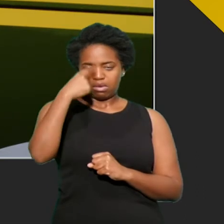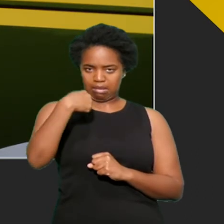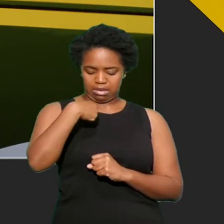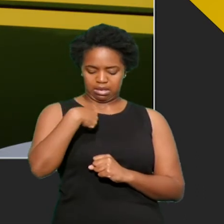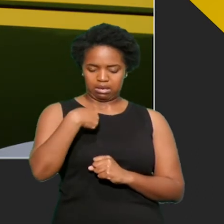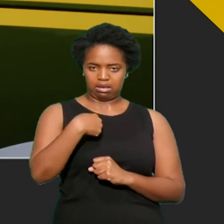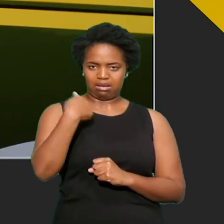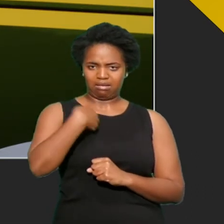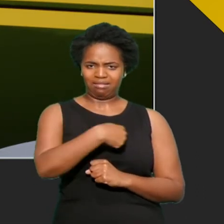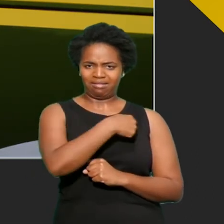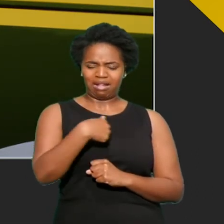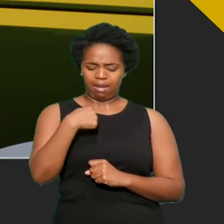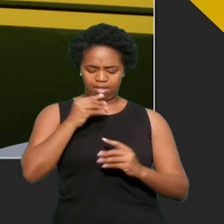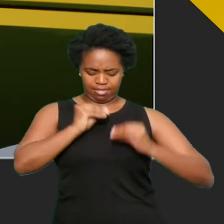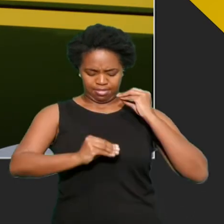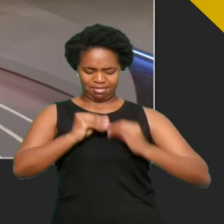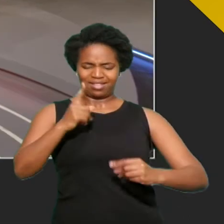myself that needed fixing.